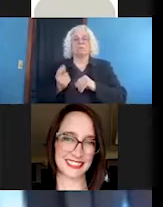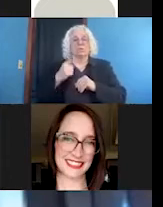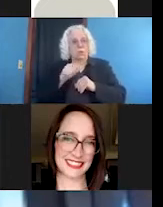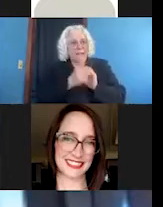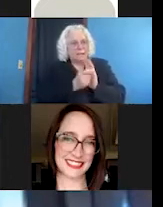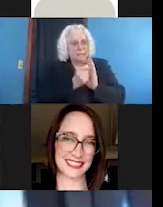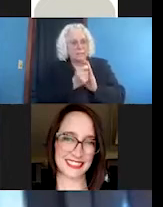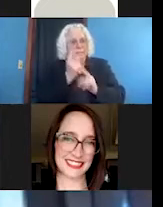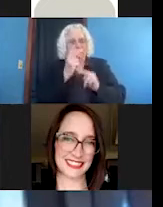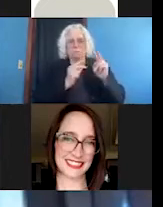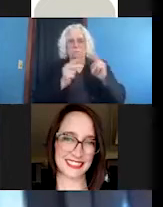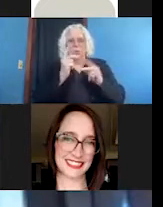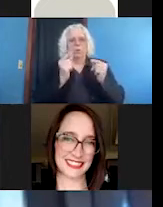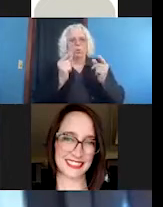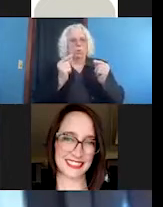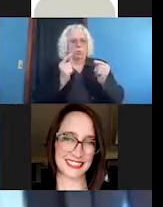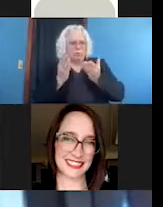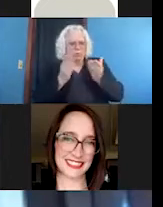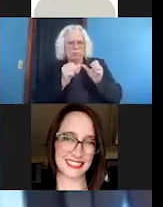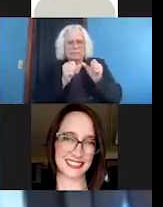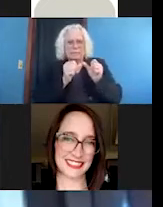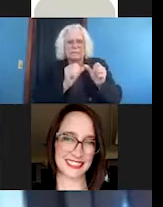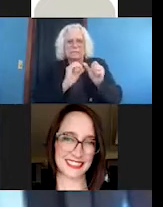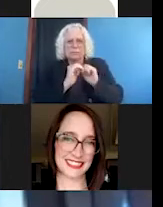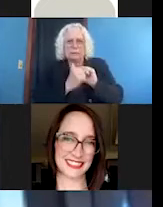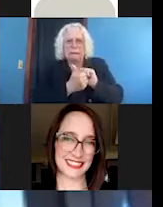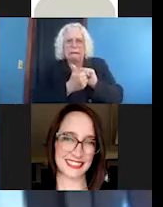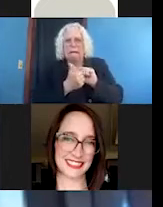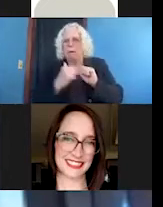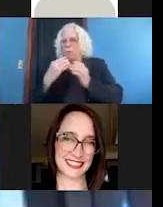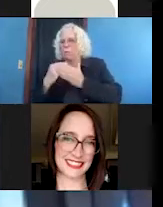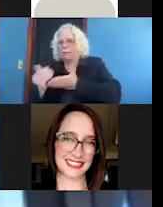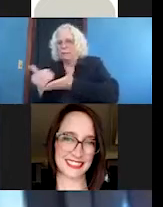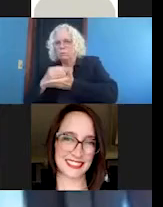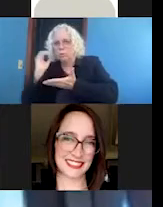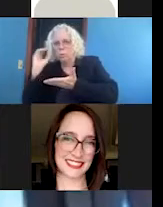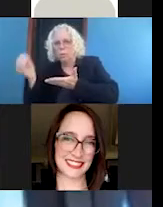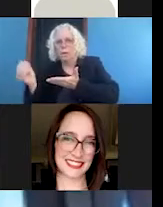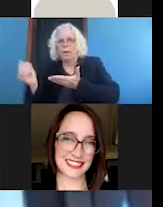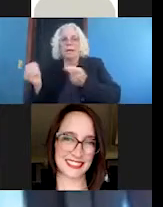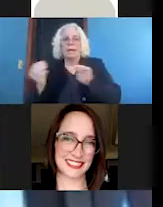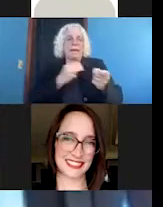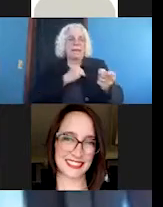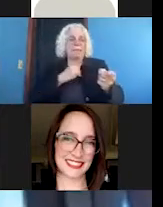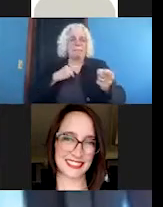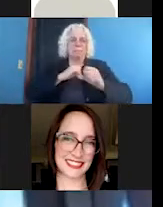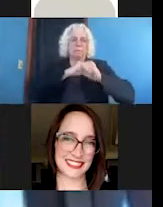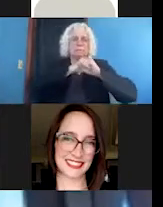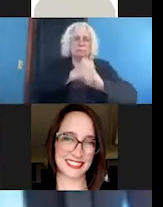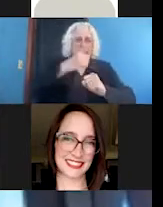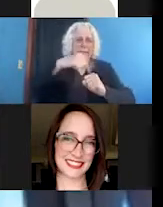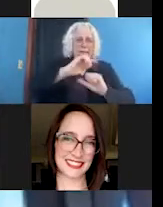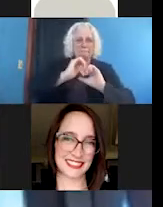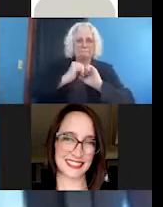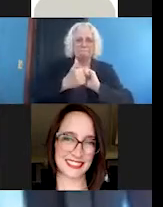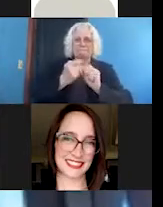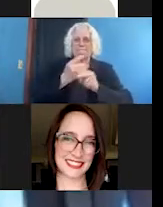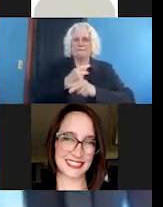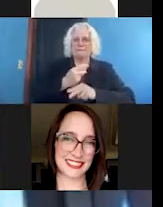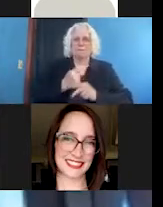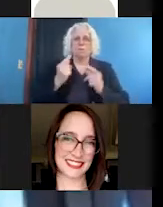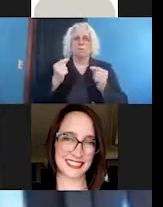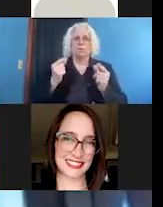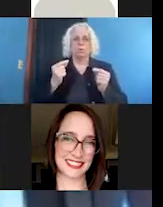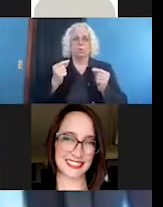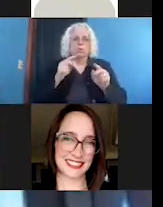how we would sustain ourselves and making sure that our members were protected and that we kept a close